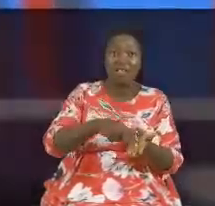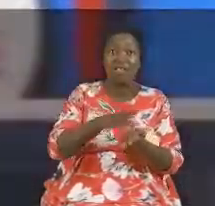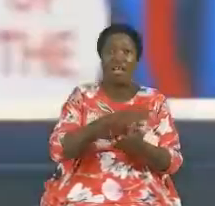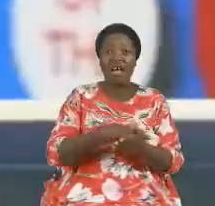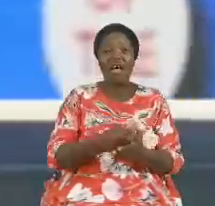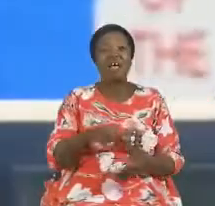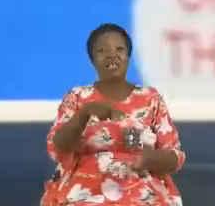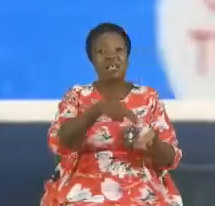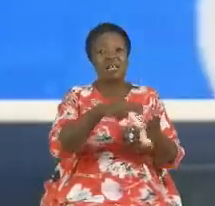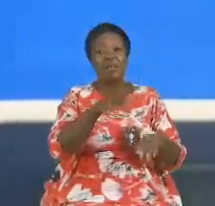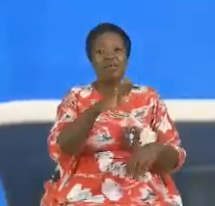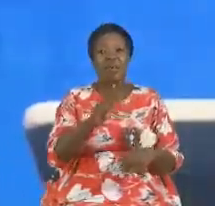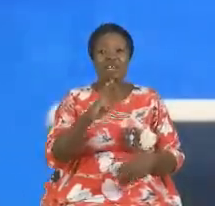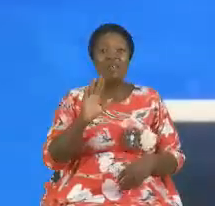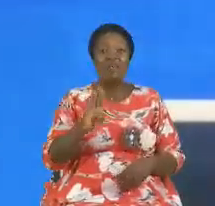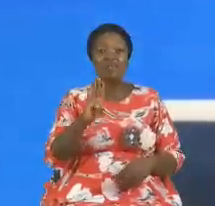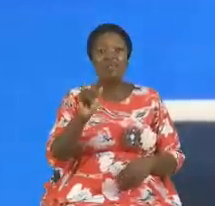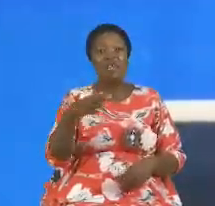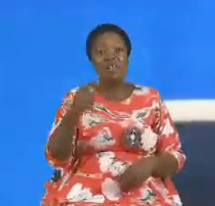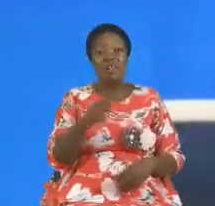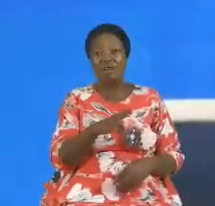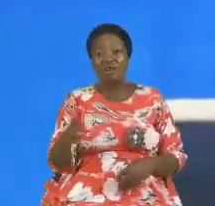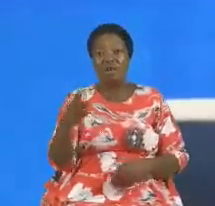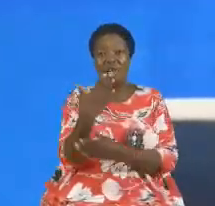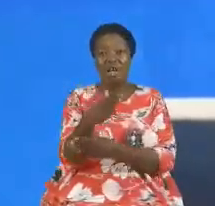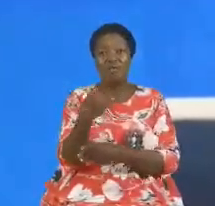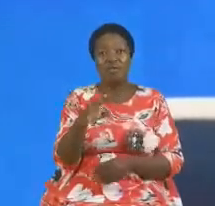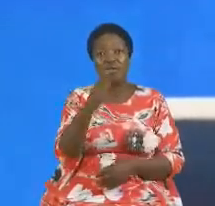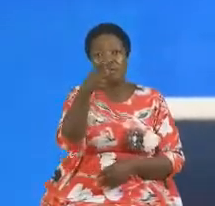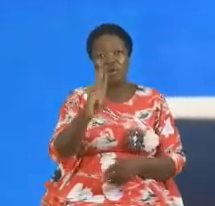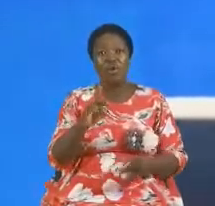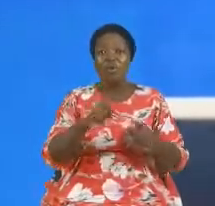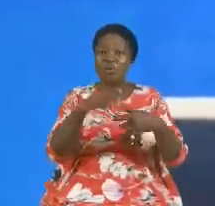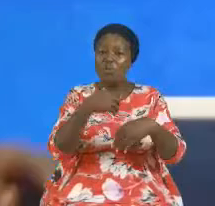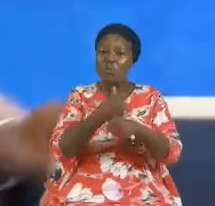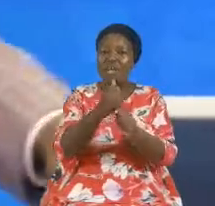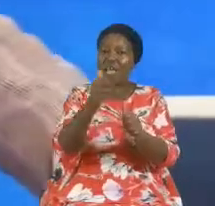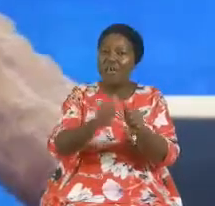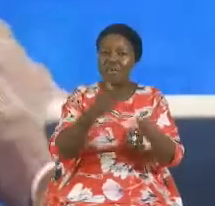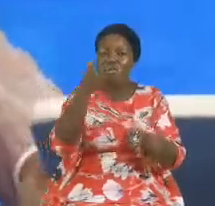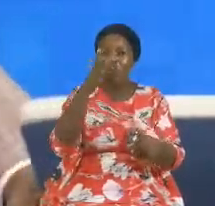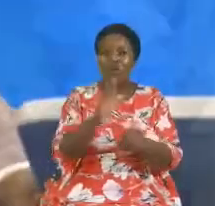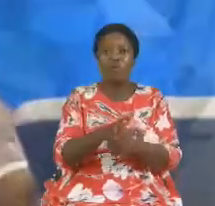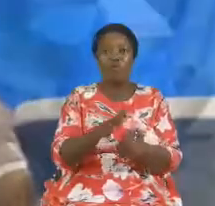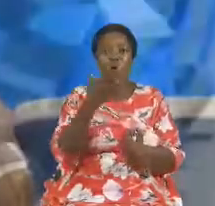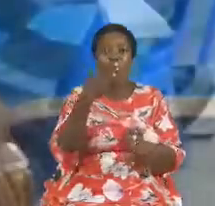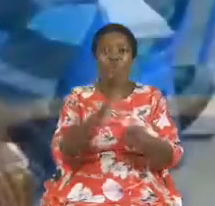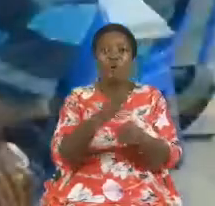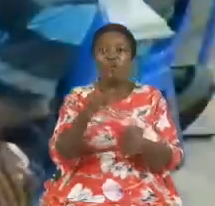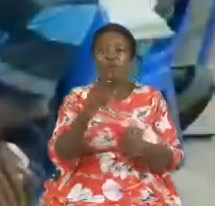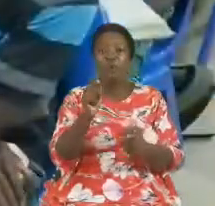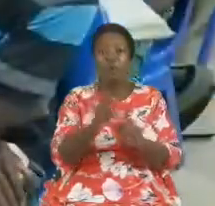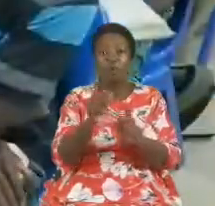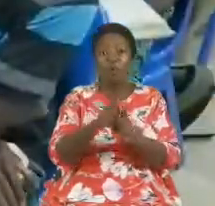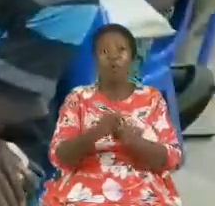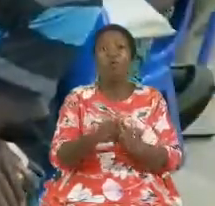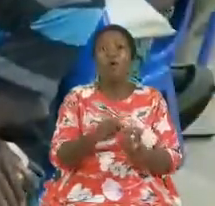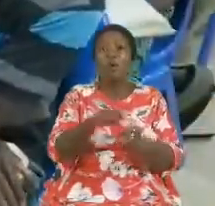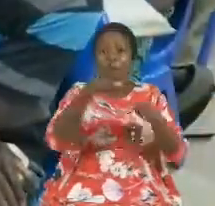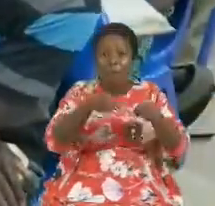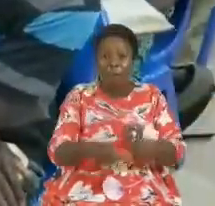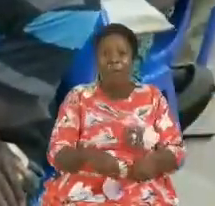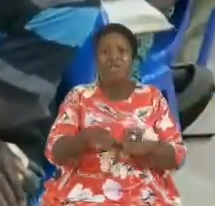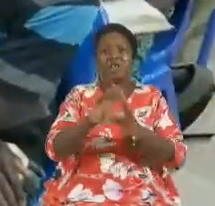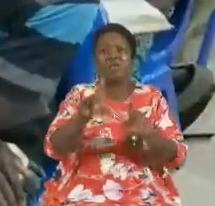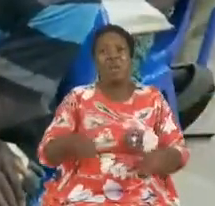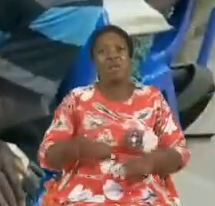that stands, that sits by the right side of God to make every promise of the